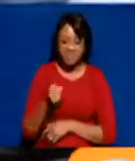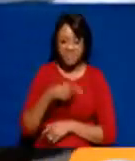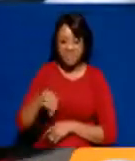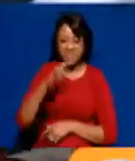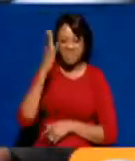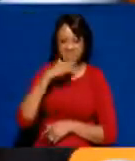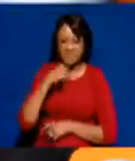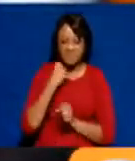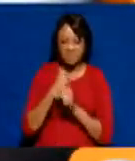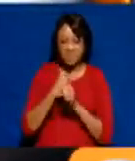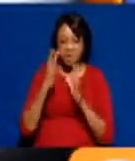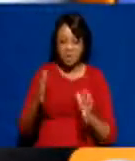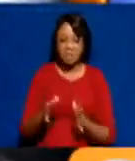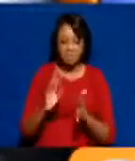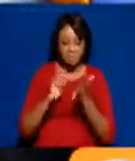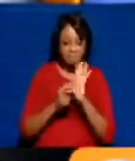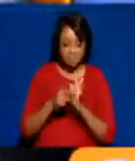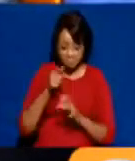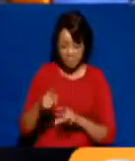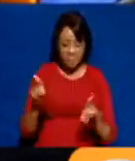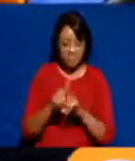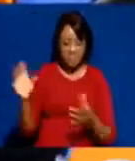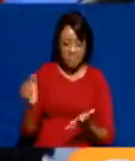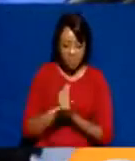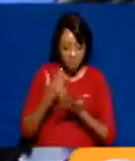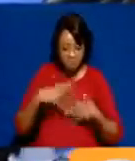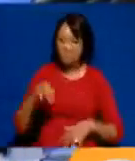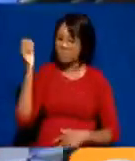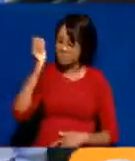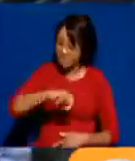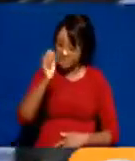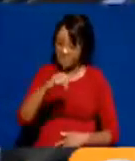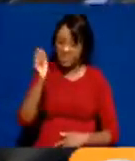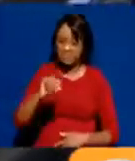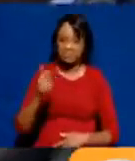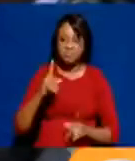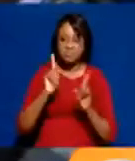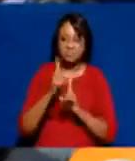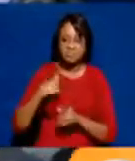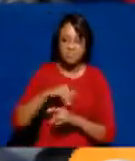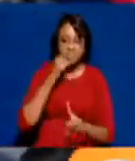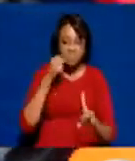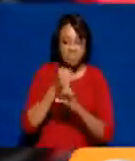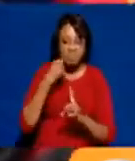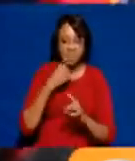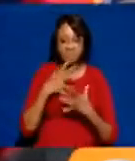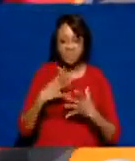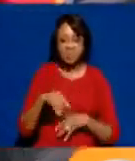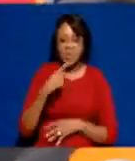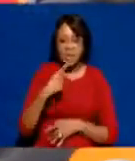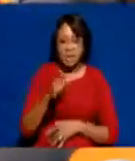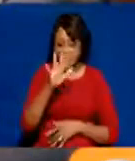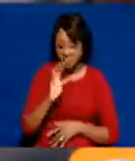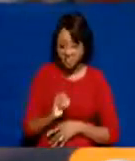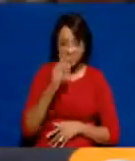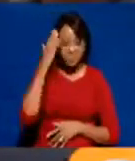workers, yeah, that support our work. So it's, yeah, also a source of employment for most people. Definitely. And, yeah, I think indirectly we've impacted over 150 you know, people,